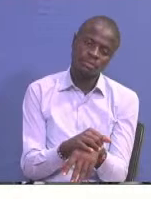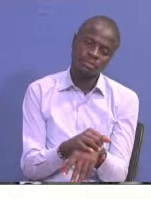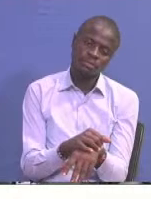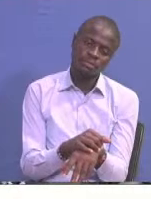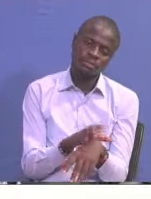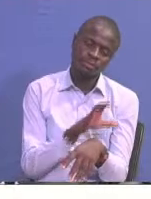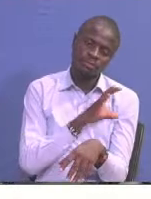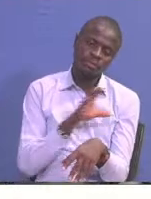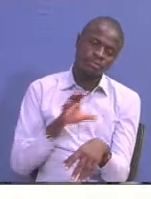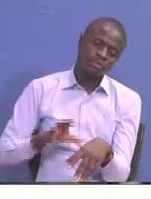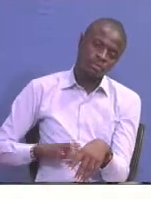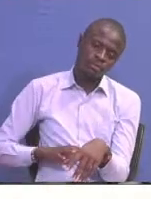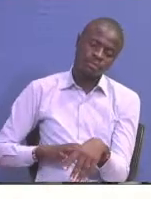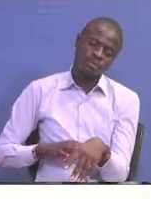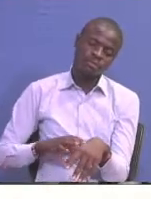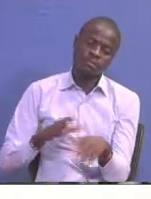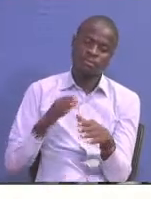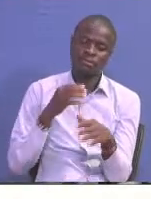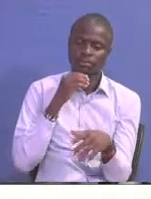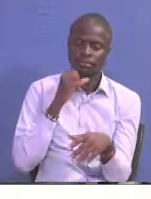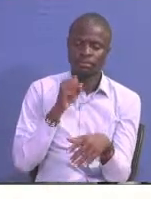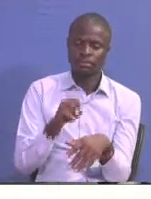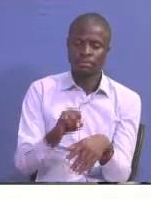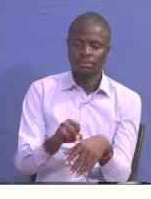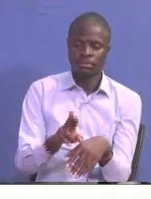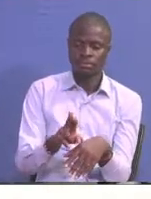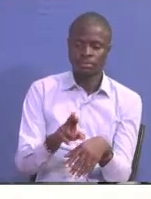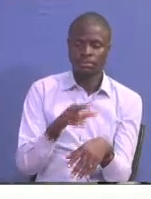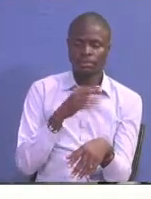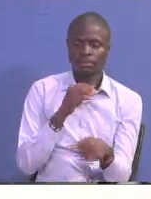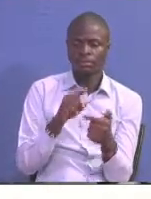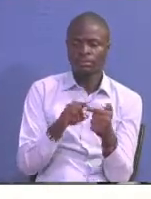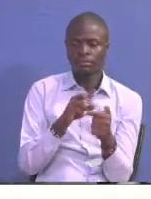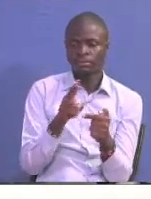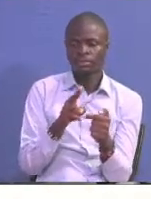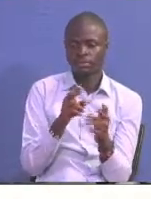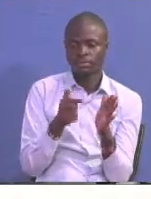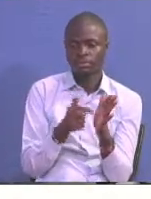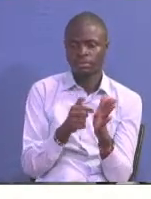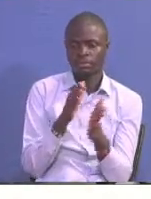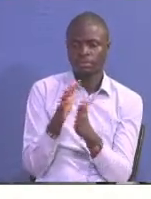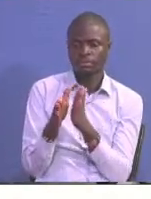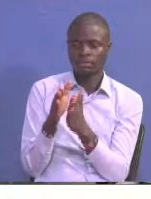Chancellor sir, allow me to ride on the protocols already established.